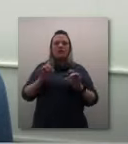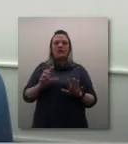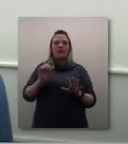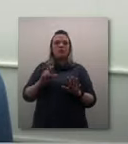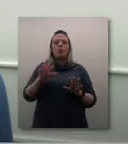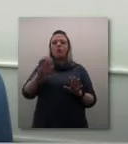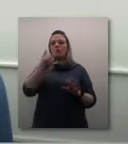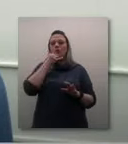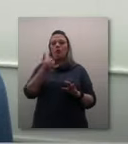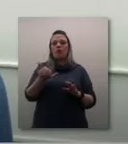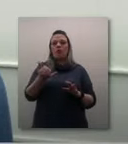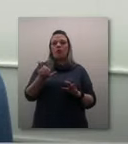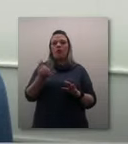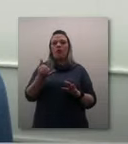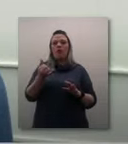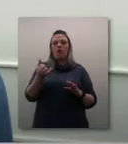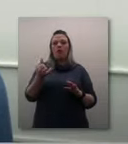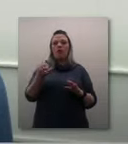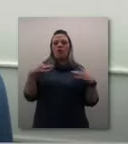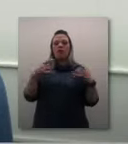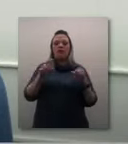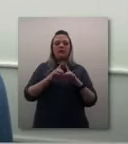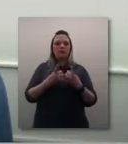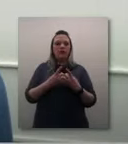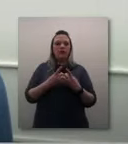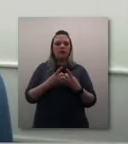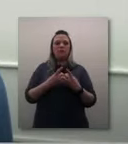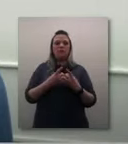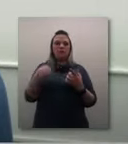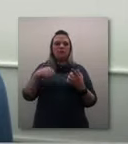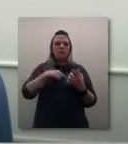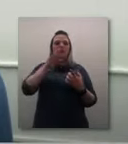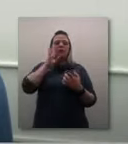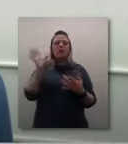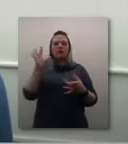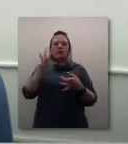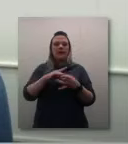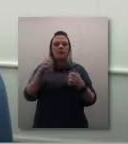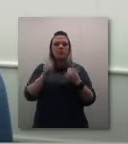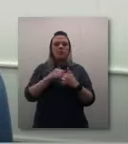you can call the Erie County Health Department and we will connect you